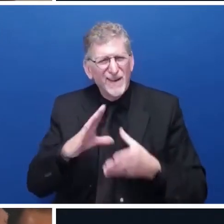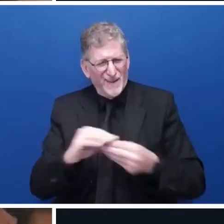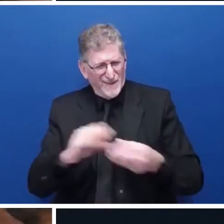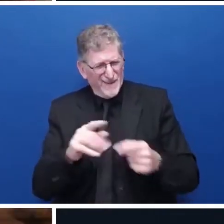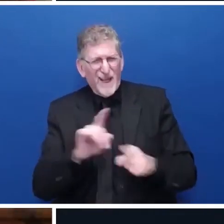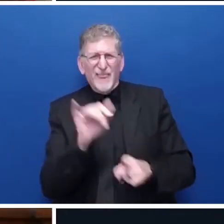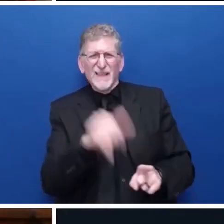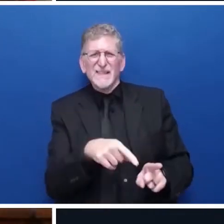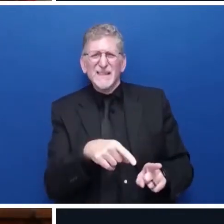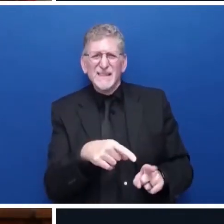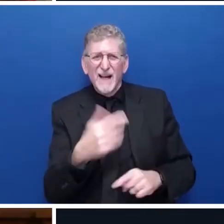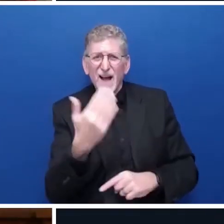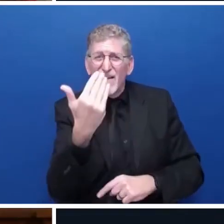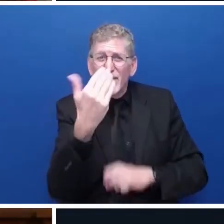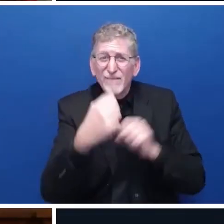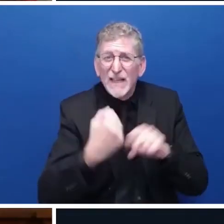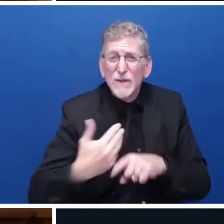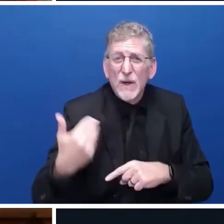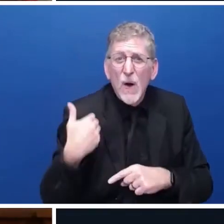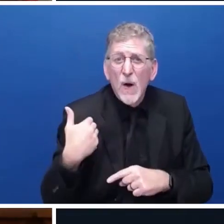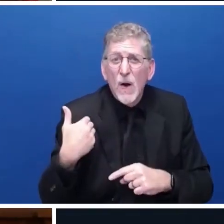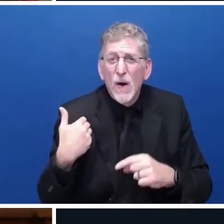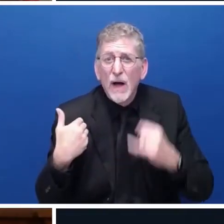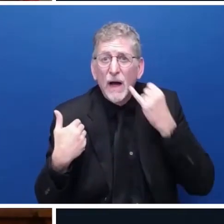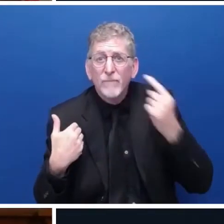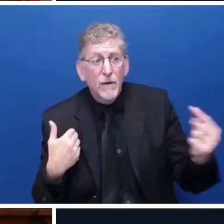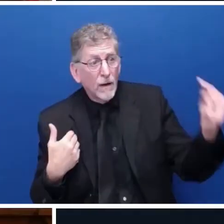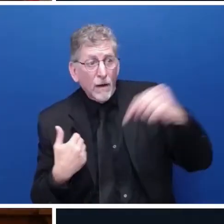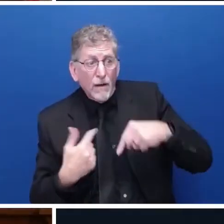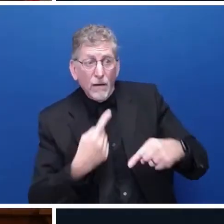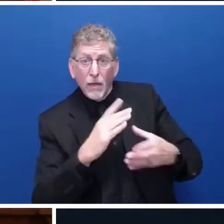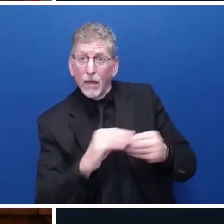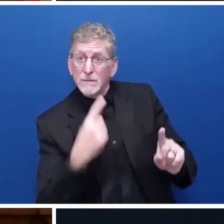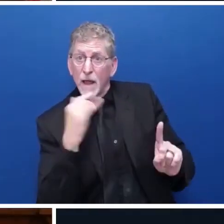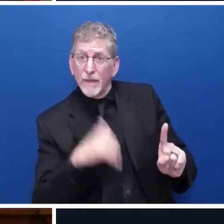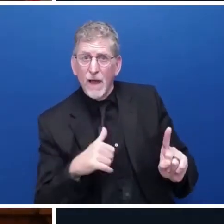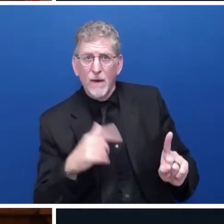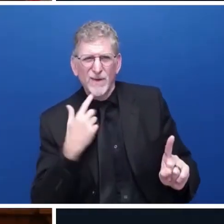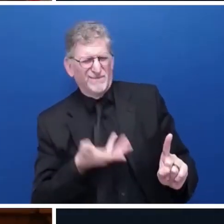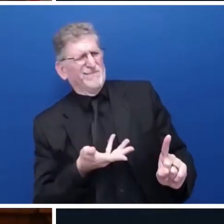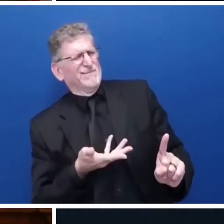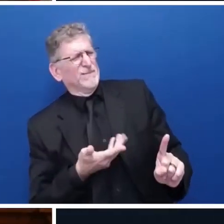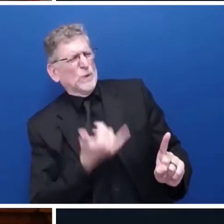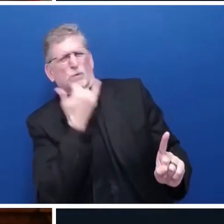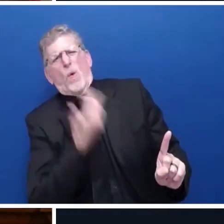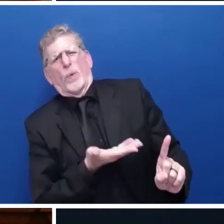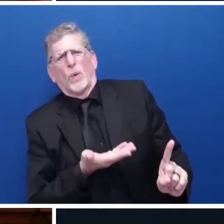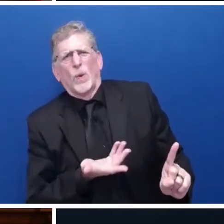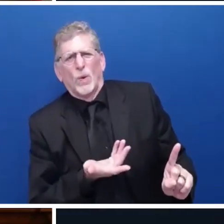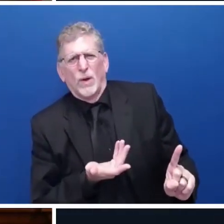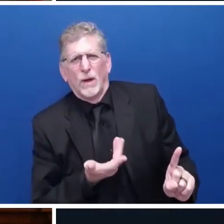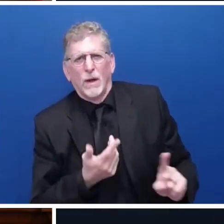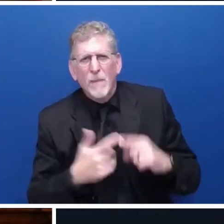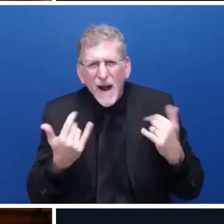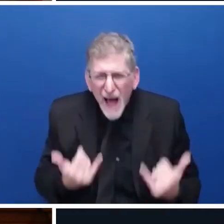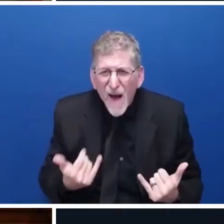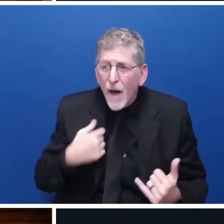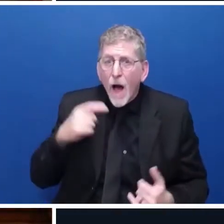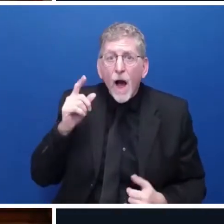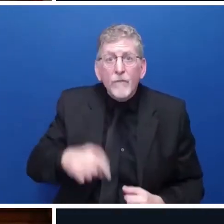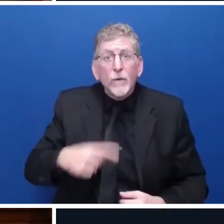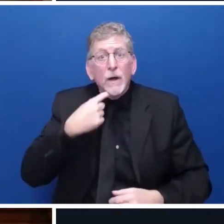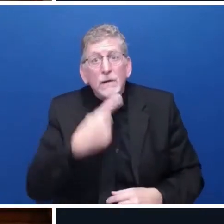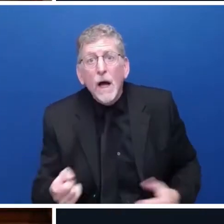said that, they'd say, what's wrong with him? But now we have to say it because it's going on all over numerous